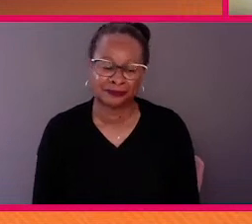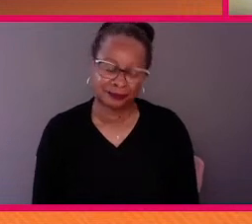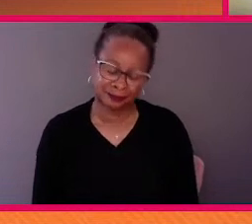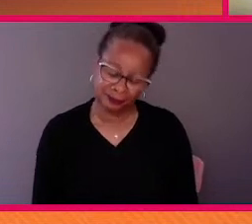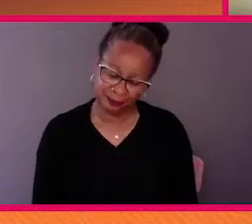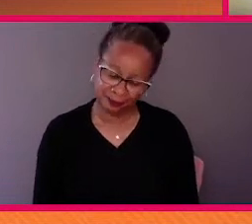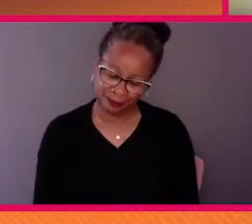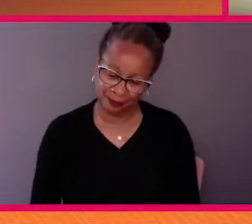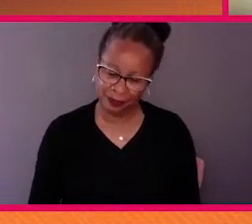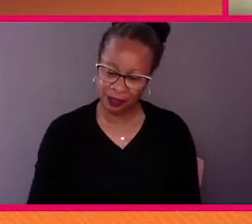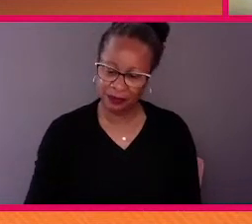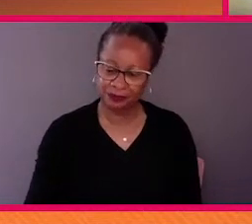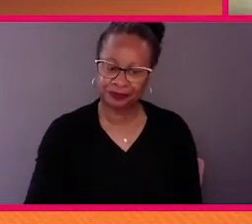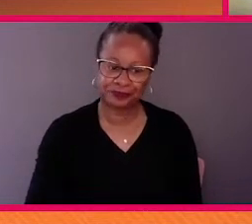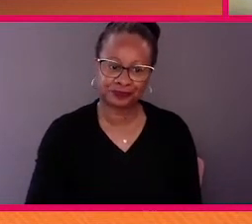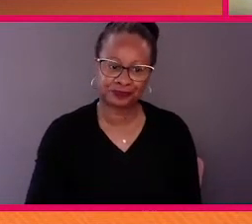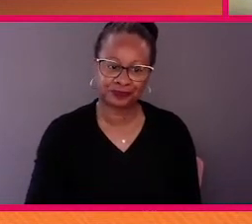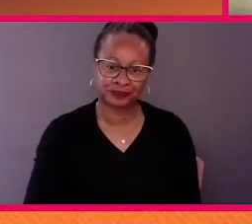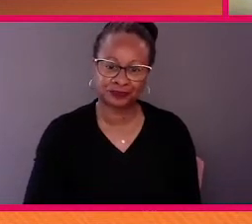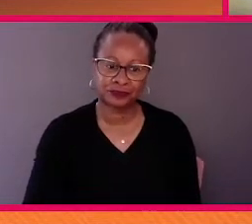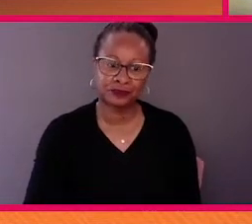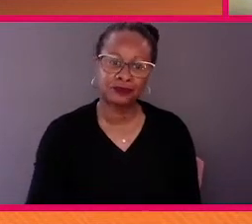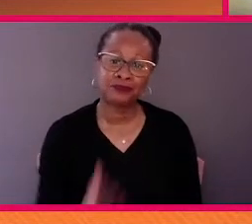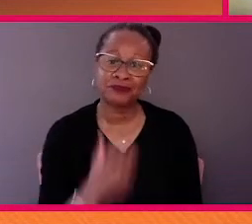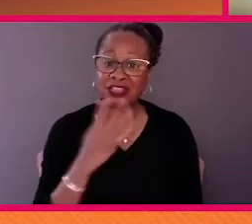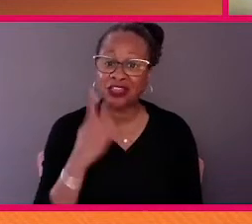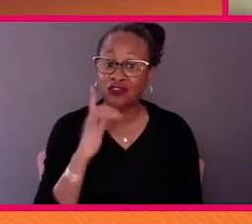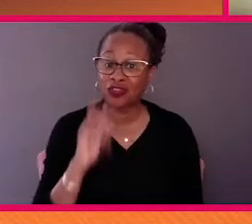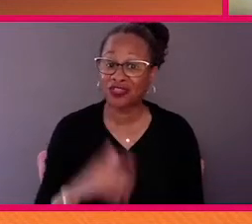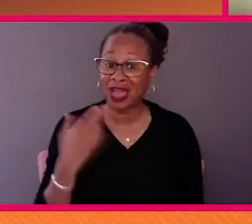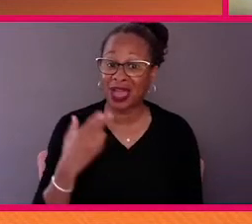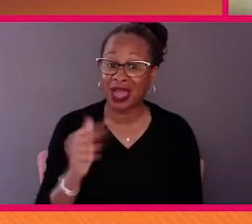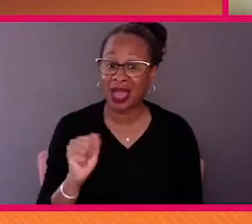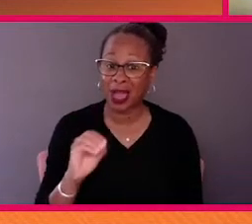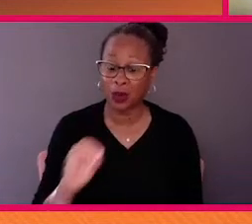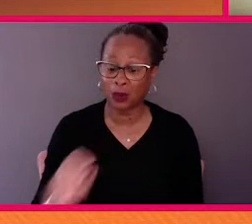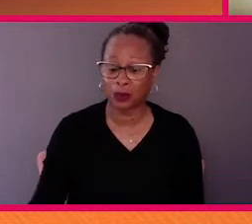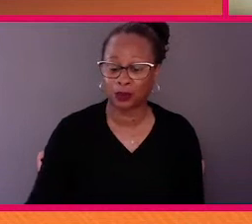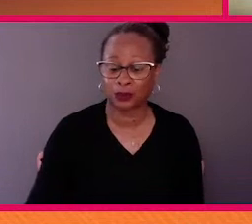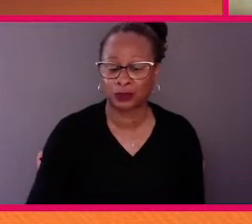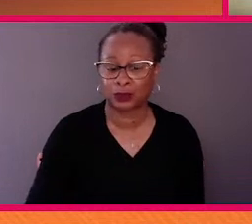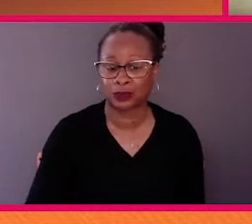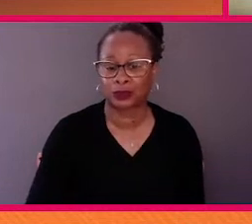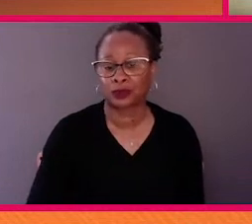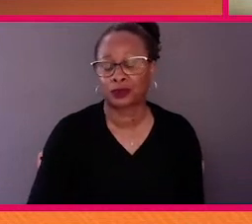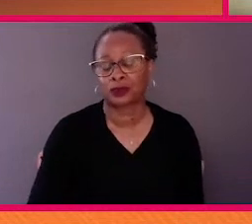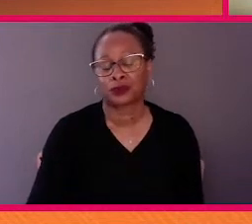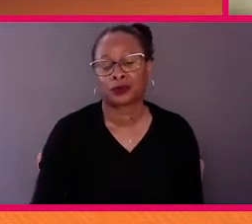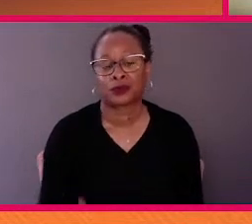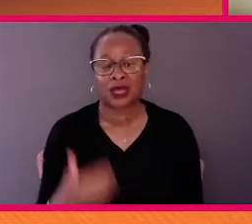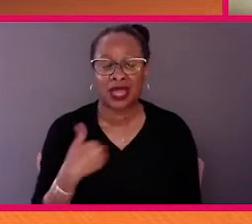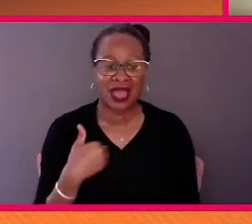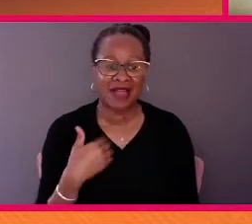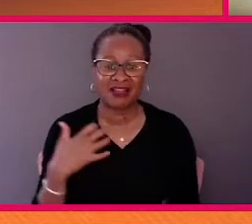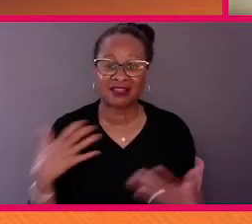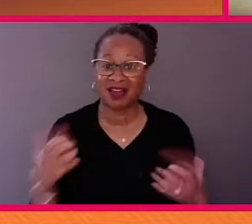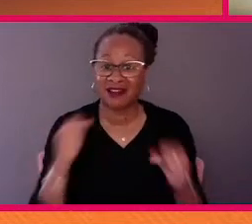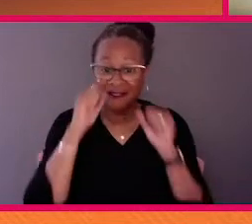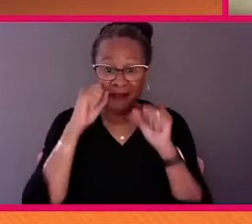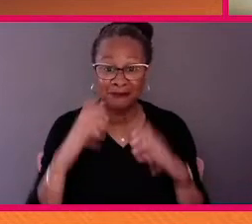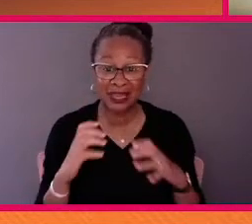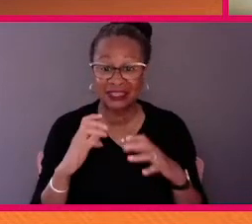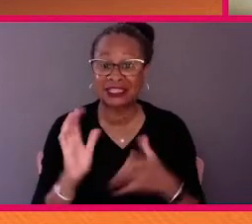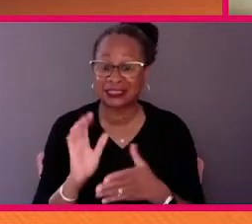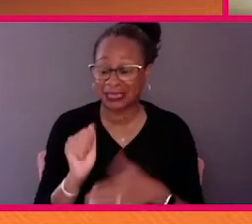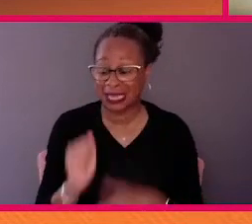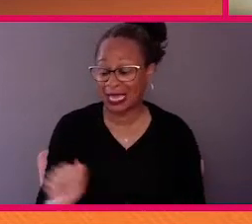Thank you so much for that, Hao. There are just a lot of phenomenal Asian filmmakers that are in the Midwest, you